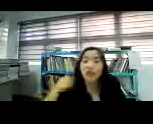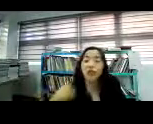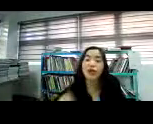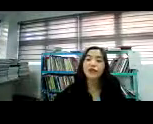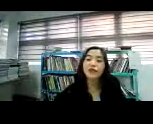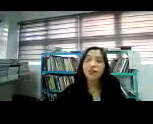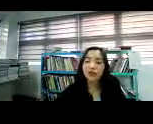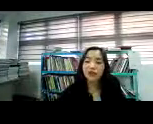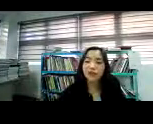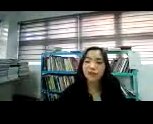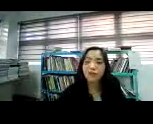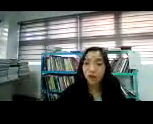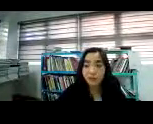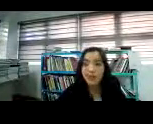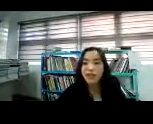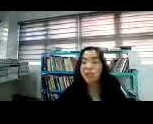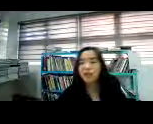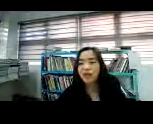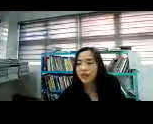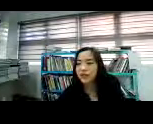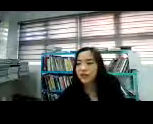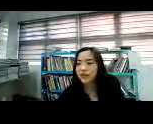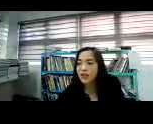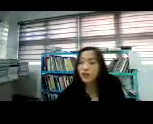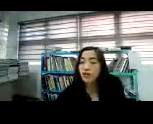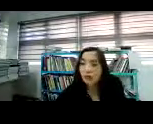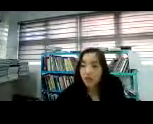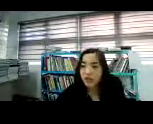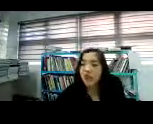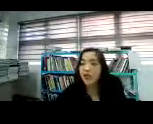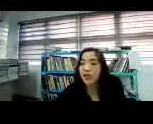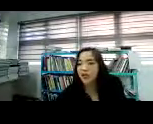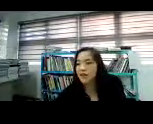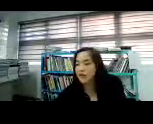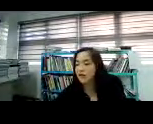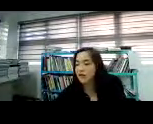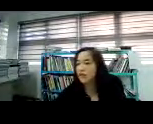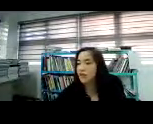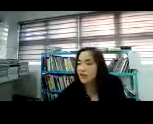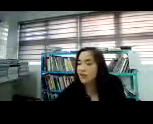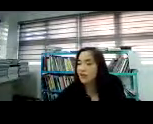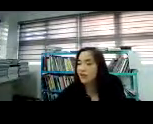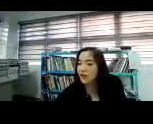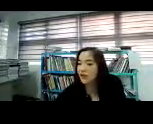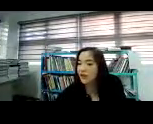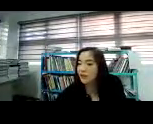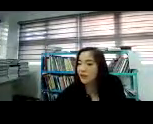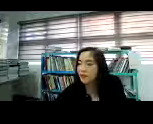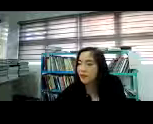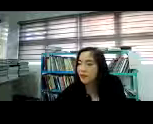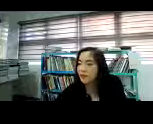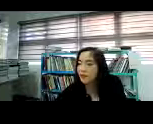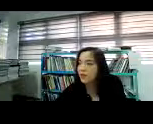project of the government actually na consortia siya, no? Ng different